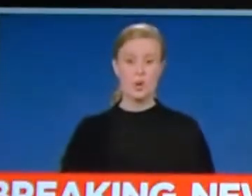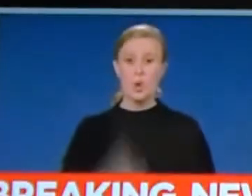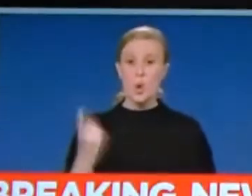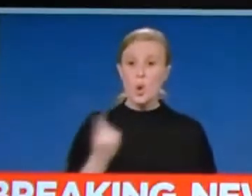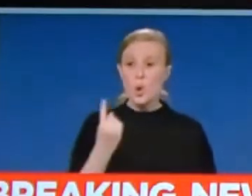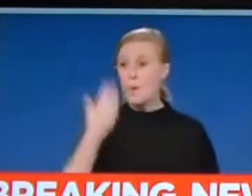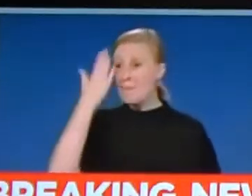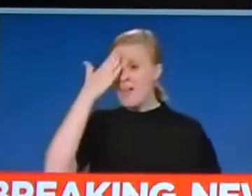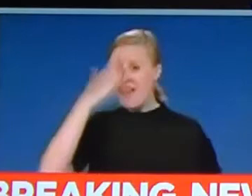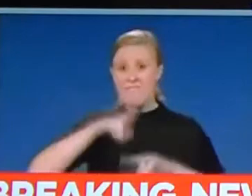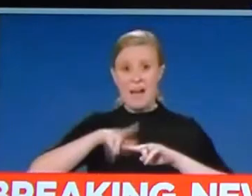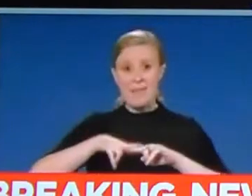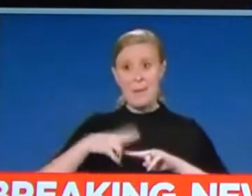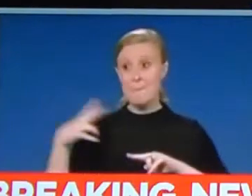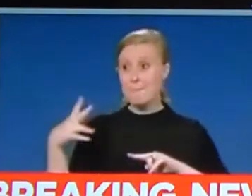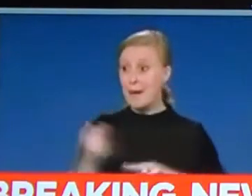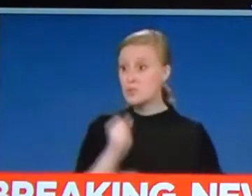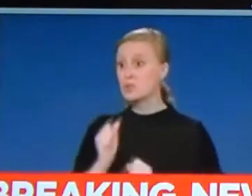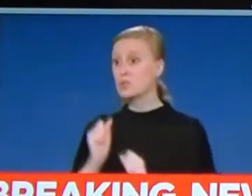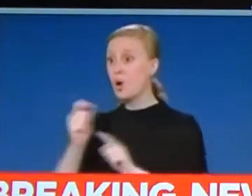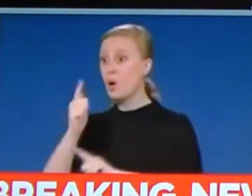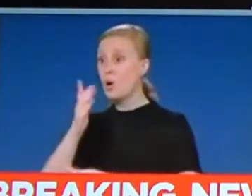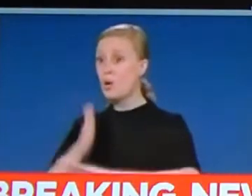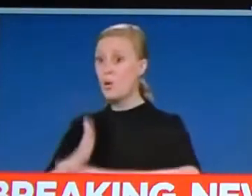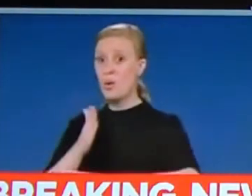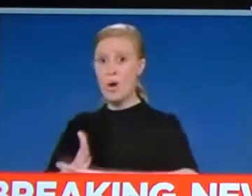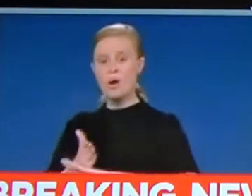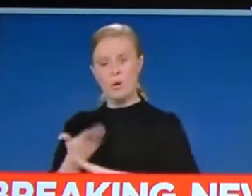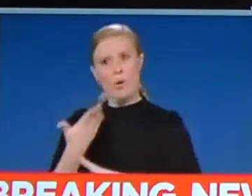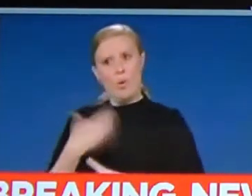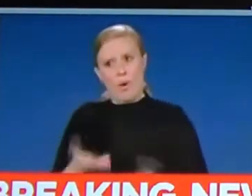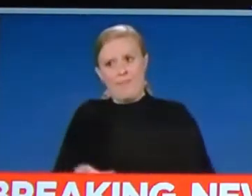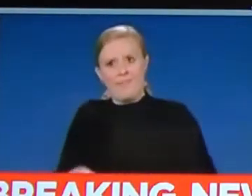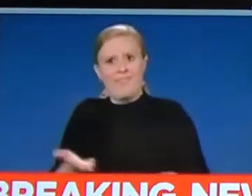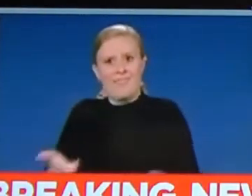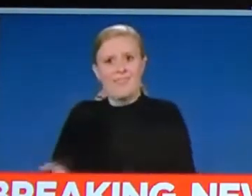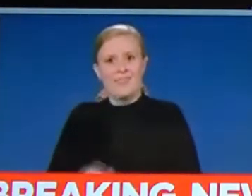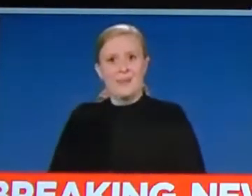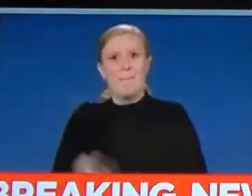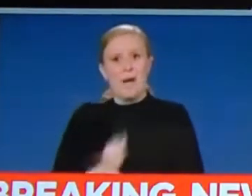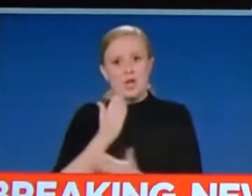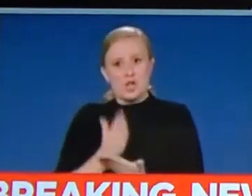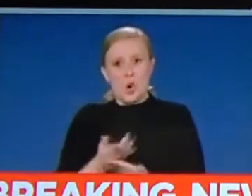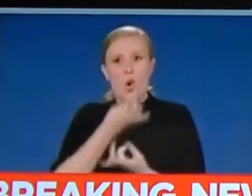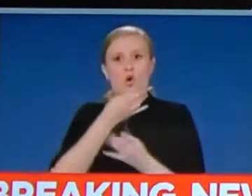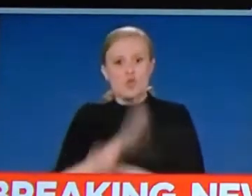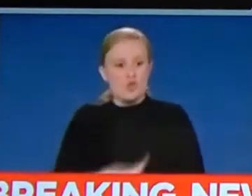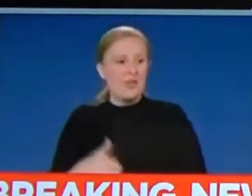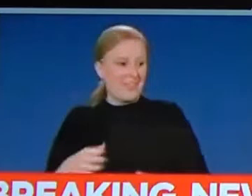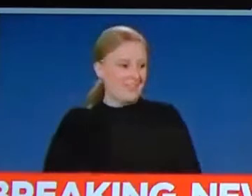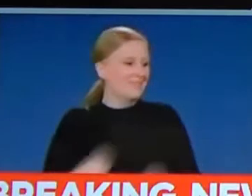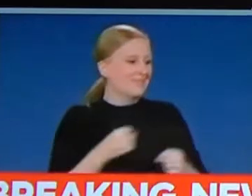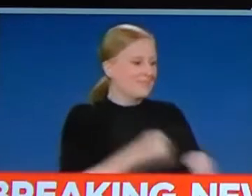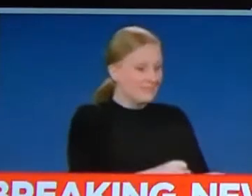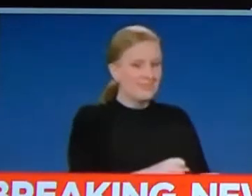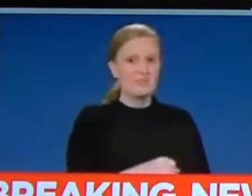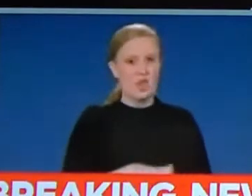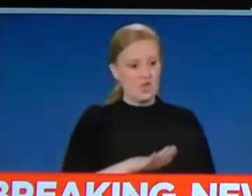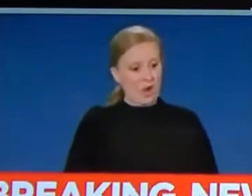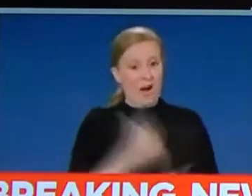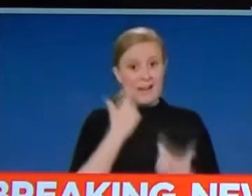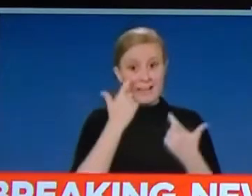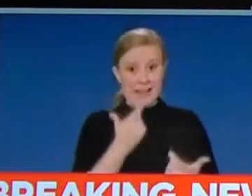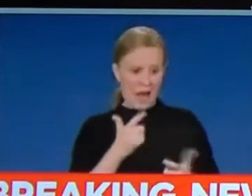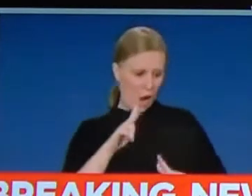work through the coronavirus pandemic to be able to make sure that their children are getting the care that they expect and